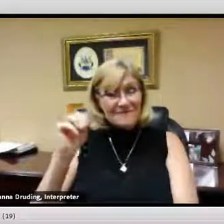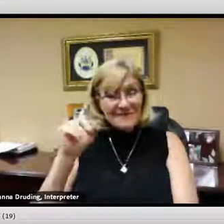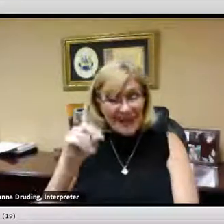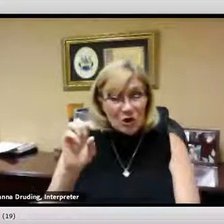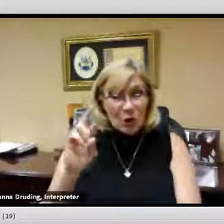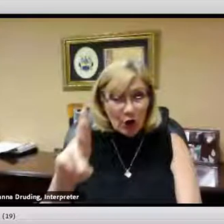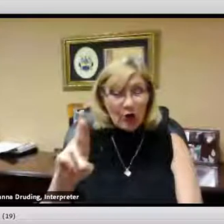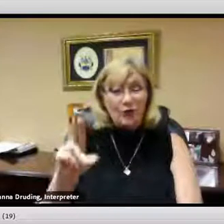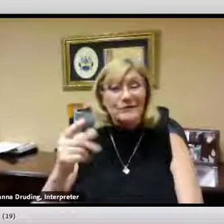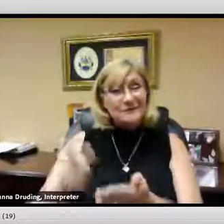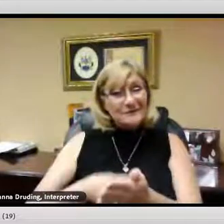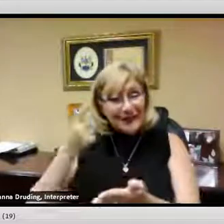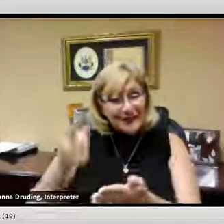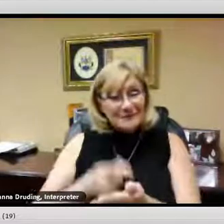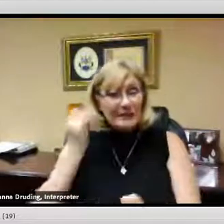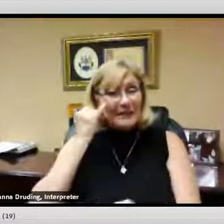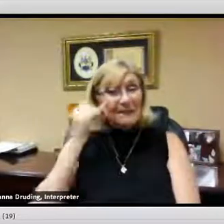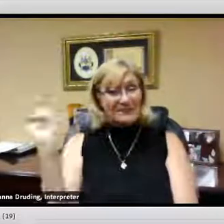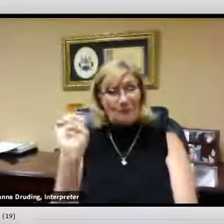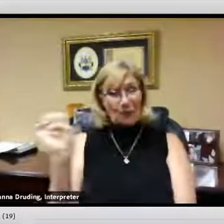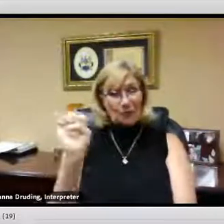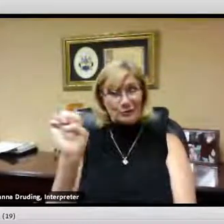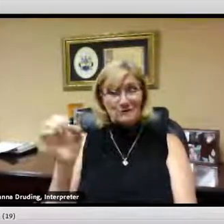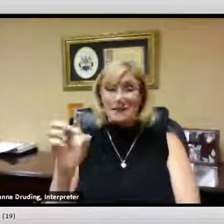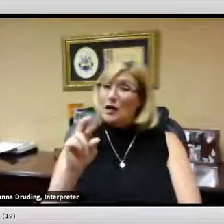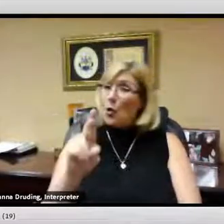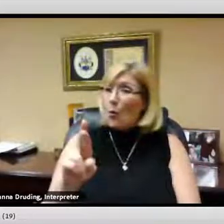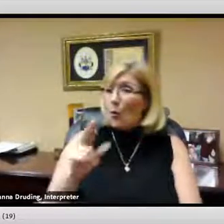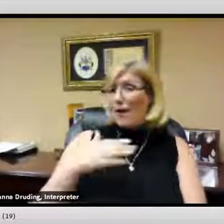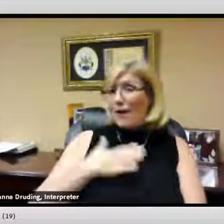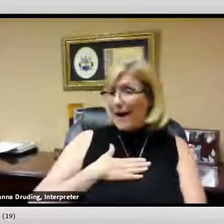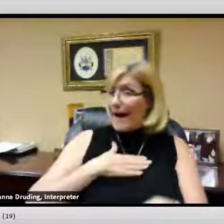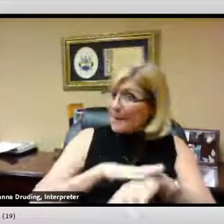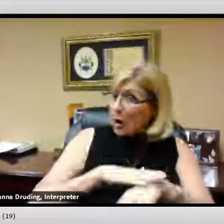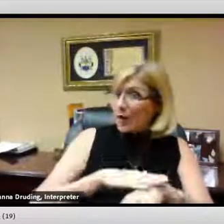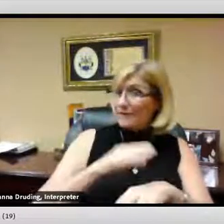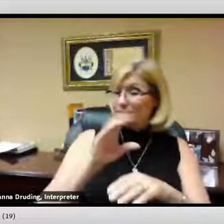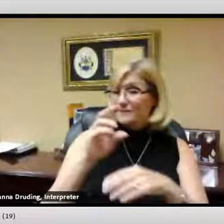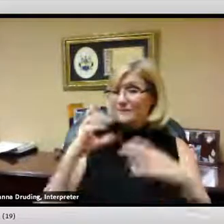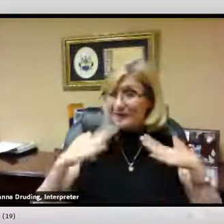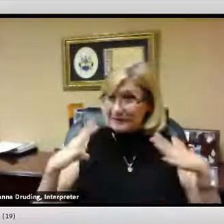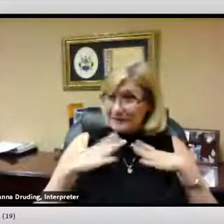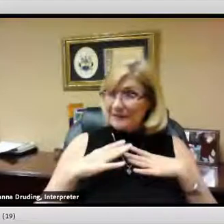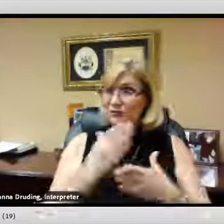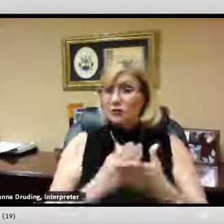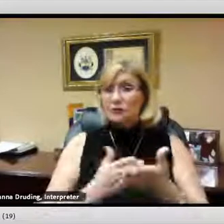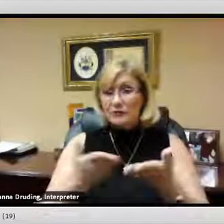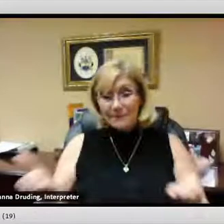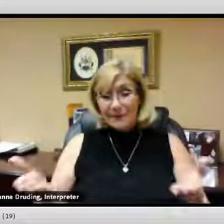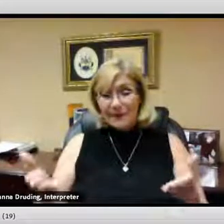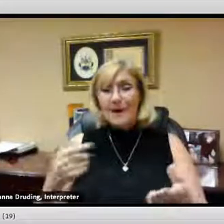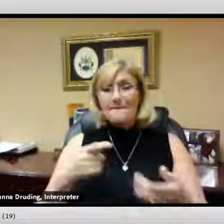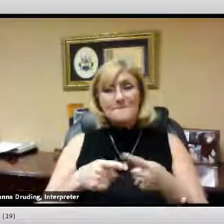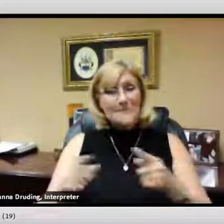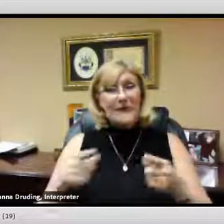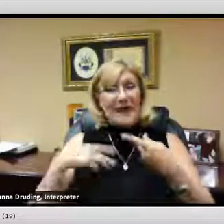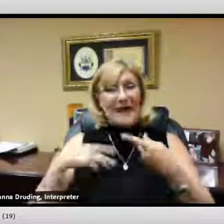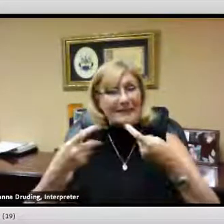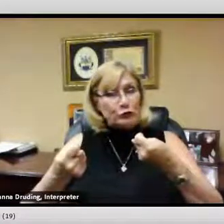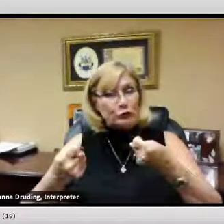occasionally if it's an emergency situation or I'm on vacation, something like that. But I've tried